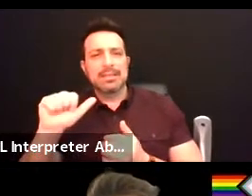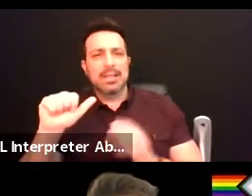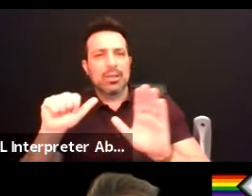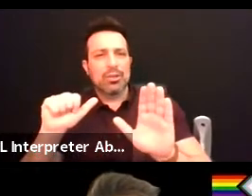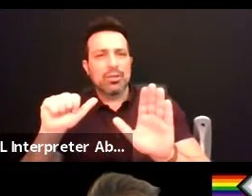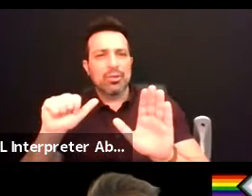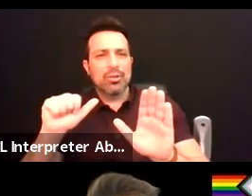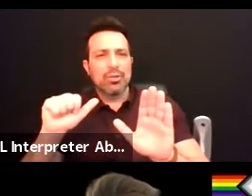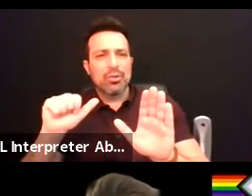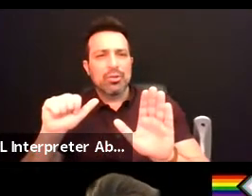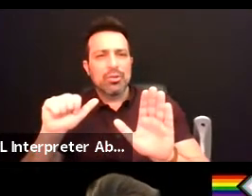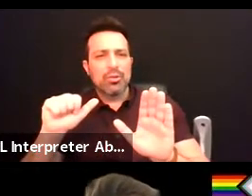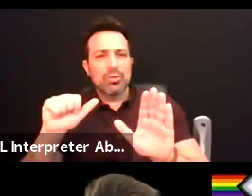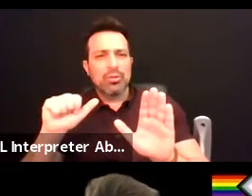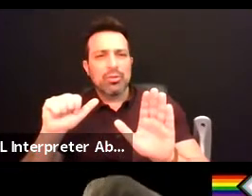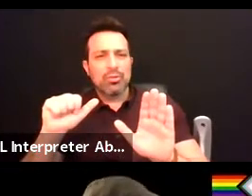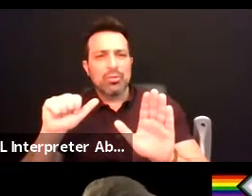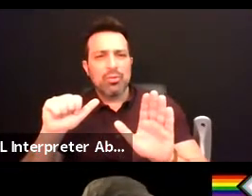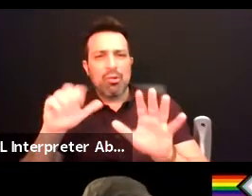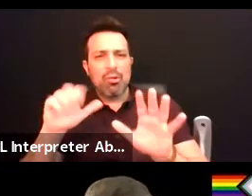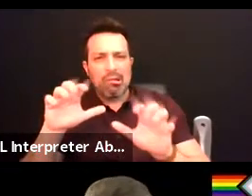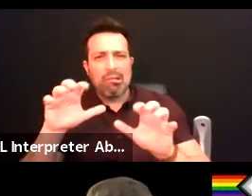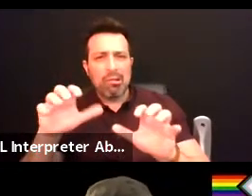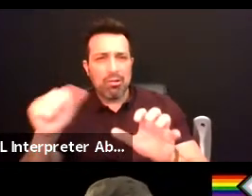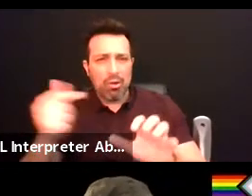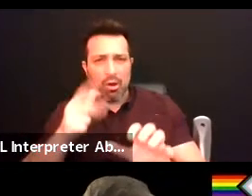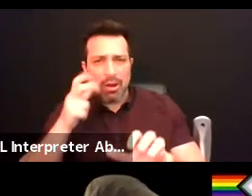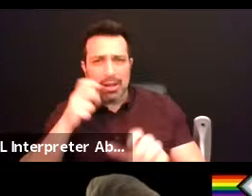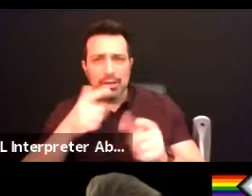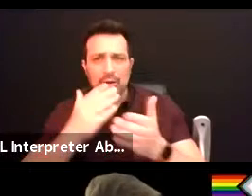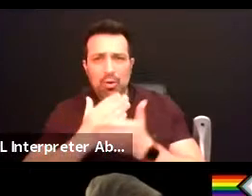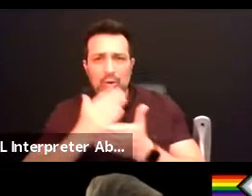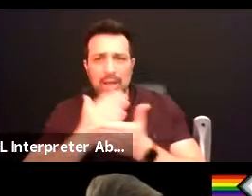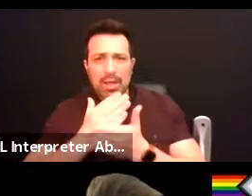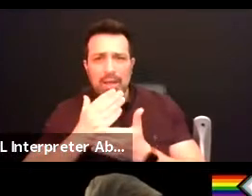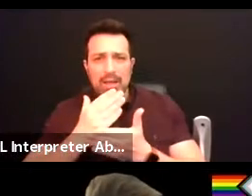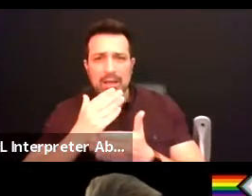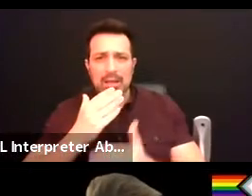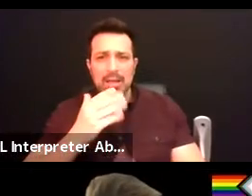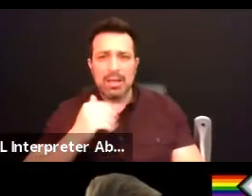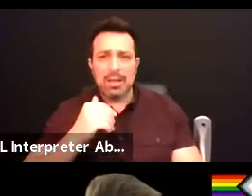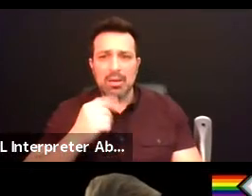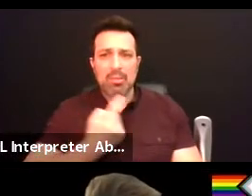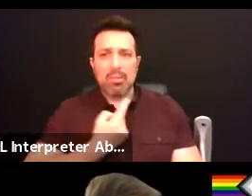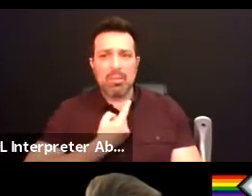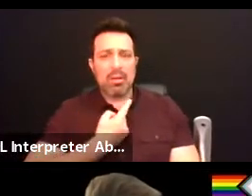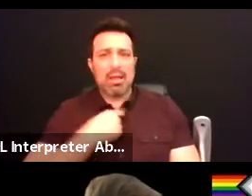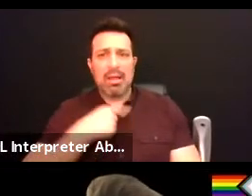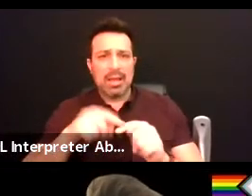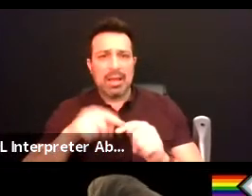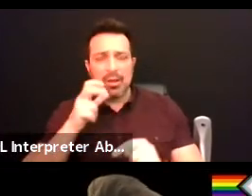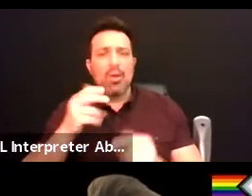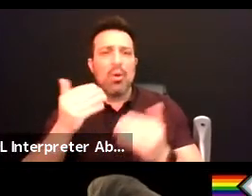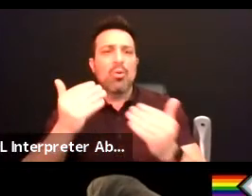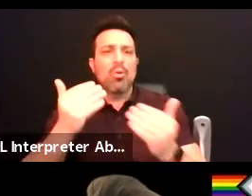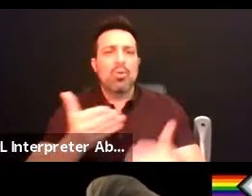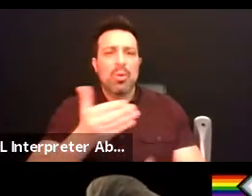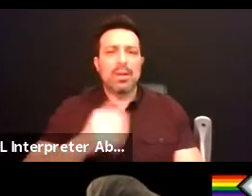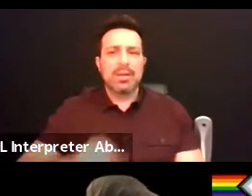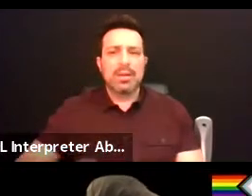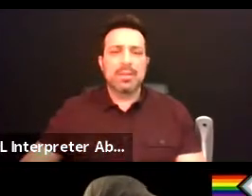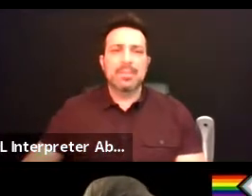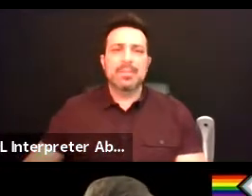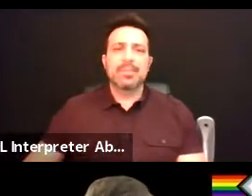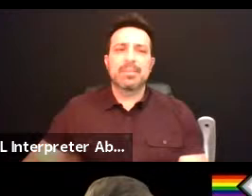you're choppy. Is it just me, or is everybody can hear her okay? Is it just me? Okay, go ahead.